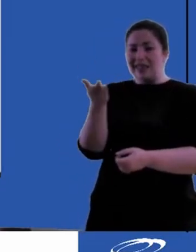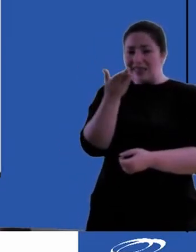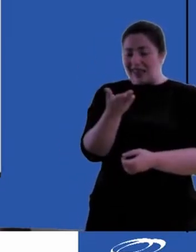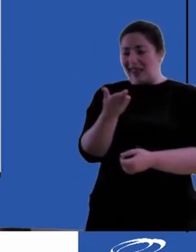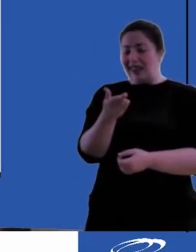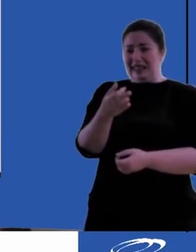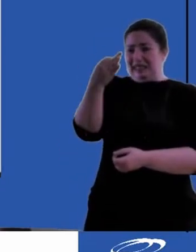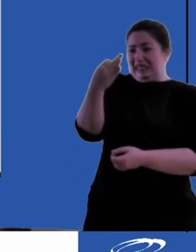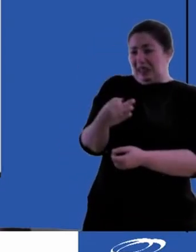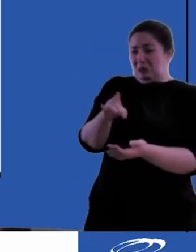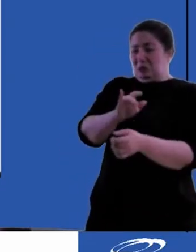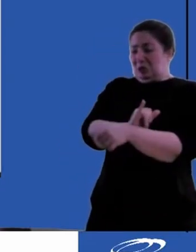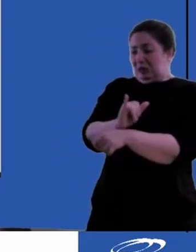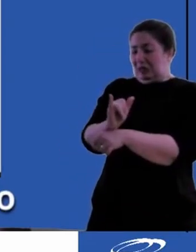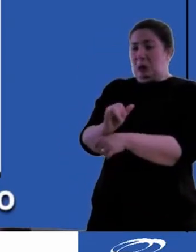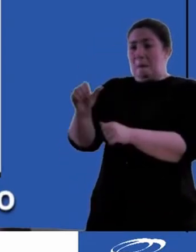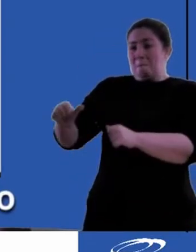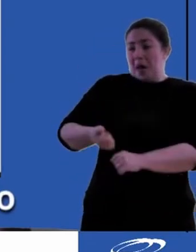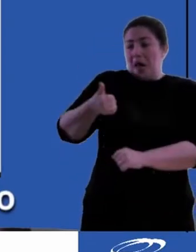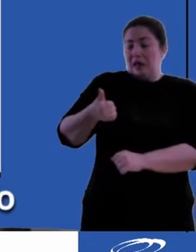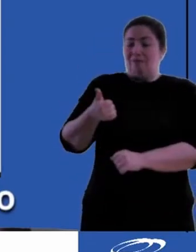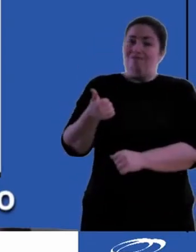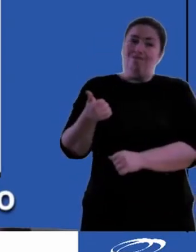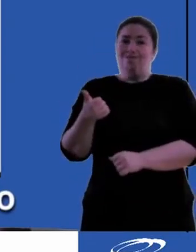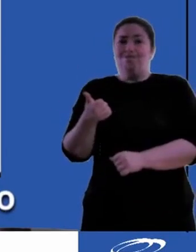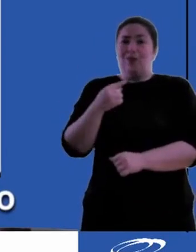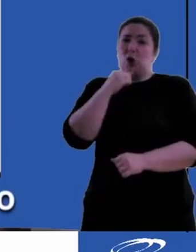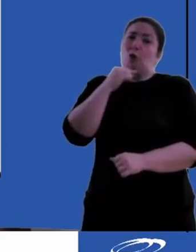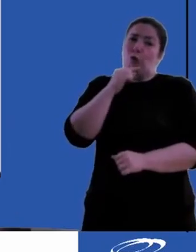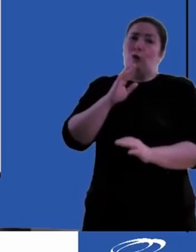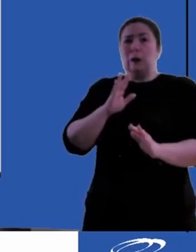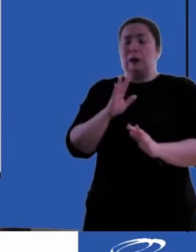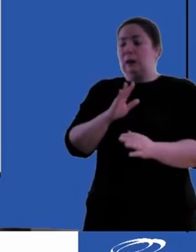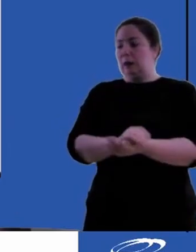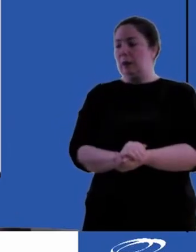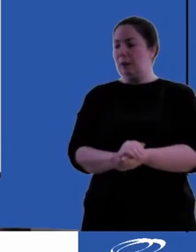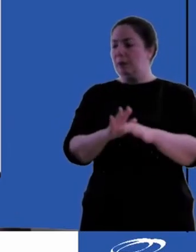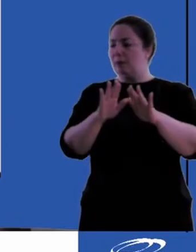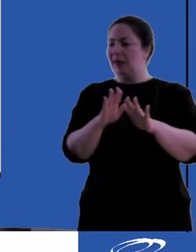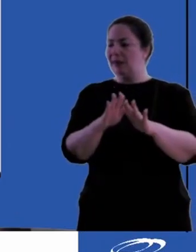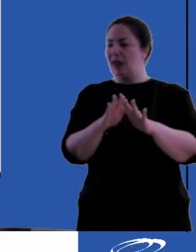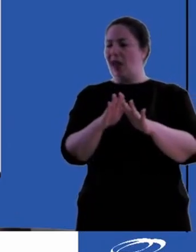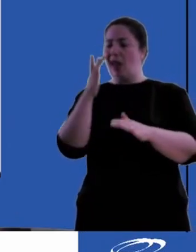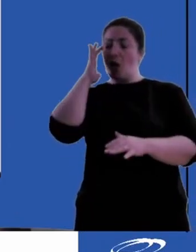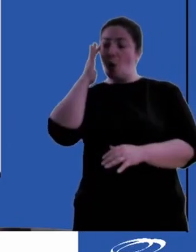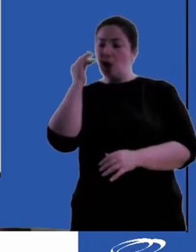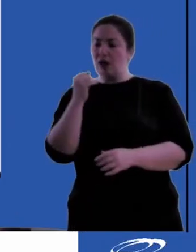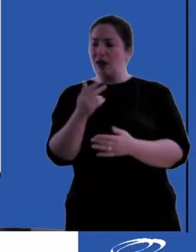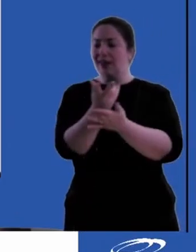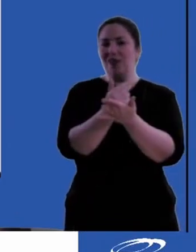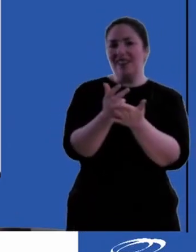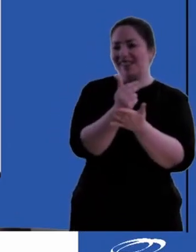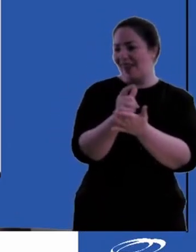thinking about how can we go where the organisms are? And as I mentioned in my little cartoon at the beginning, that's on the